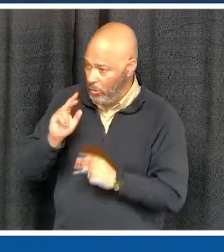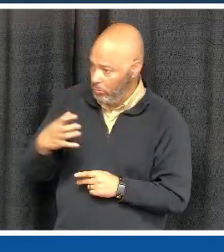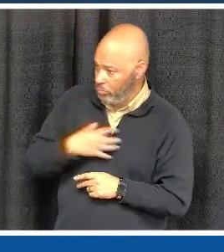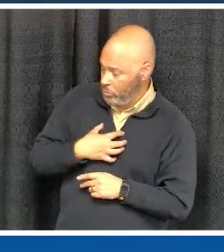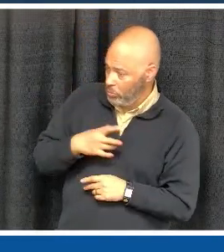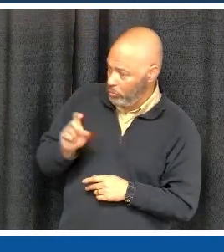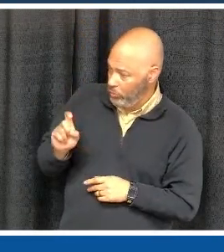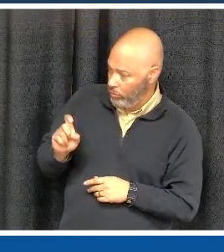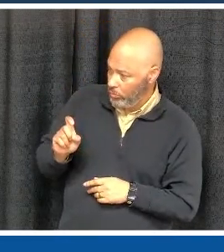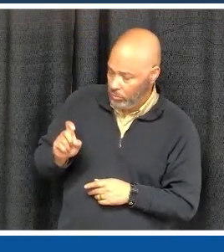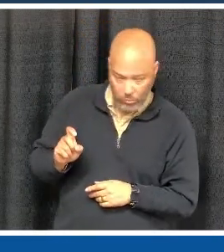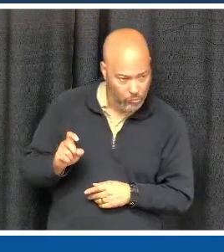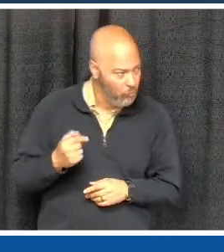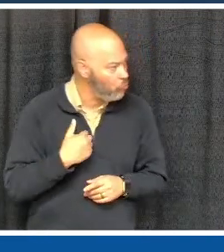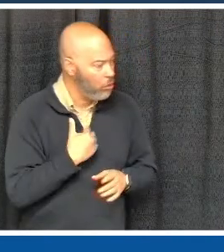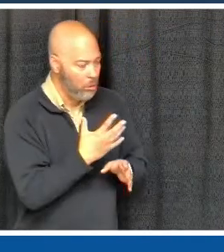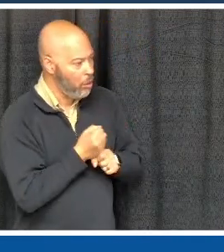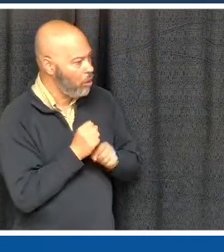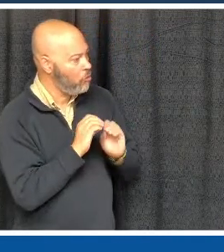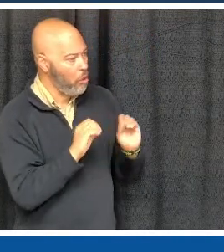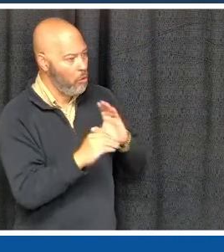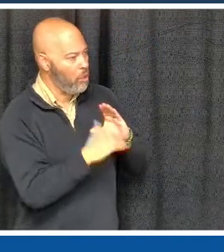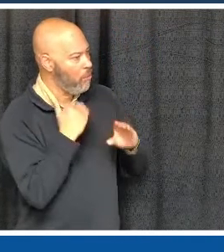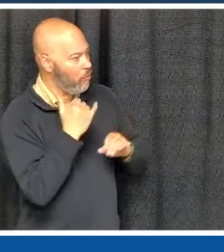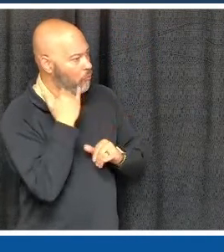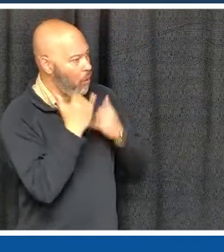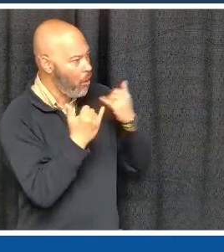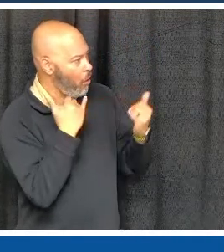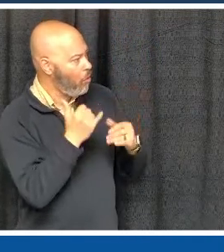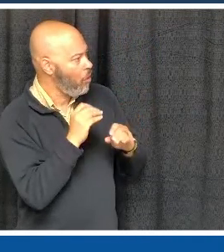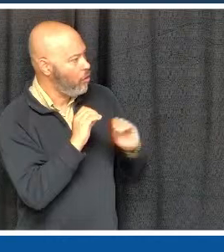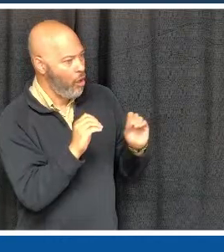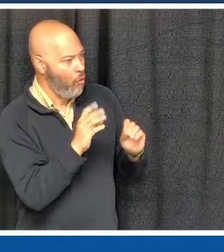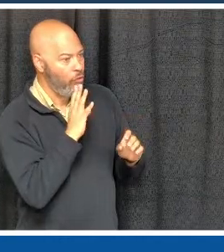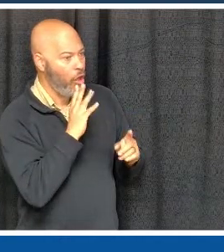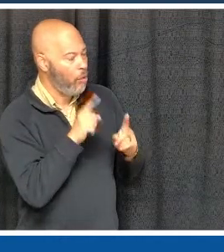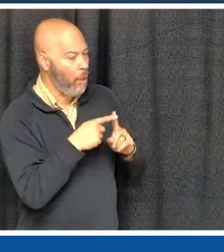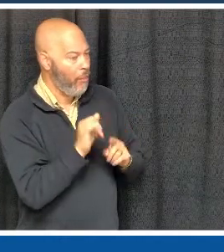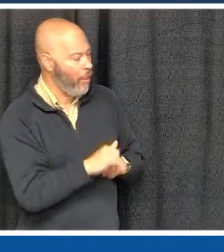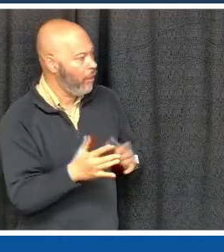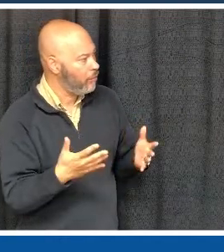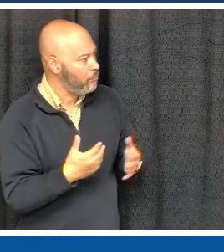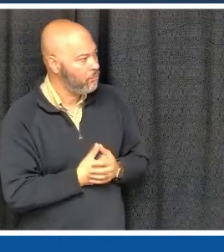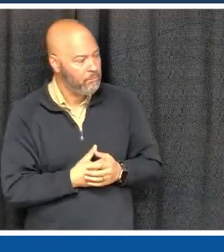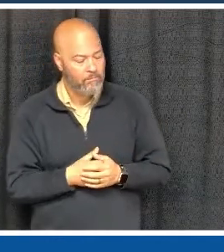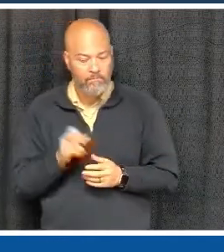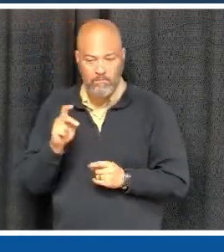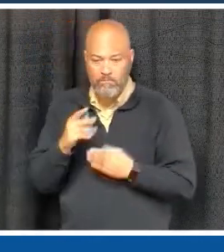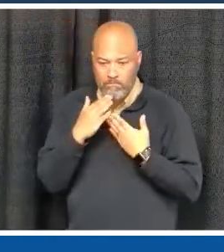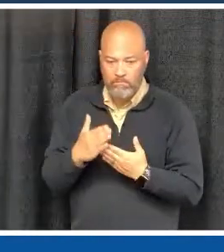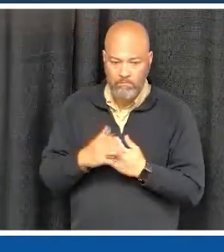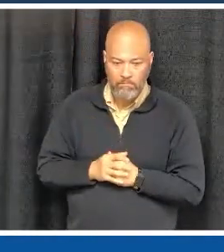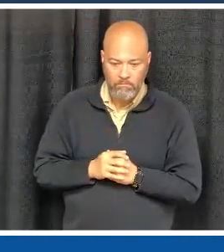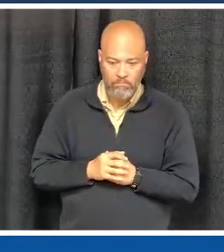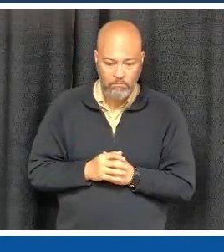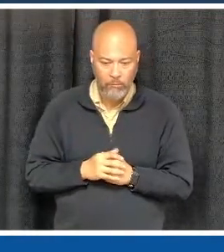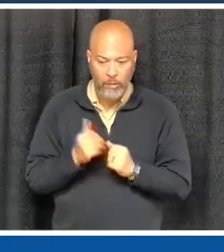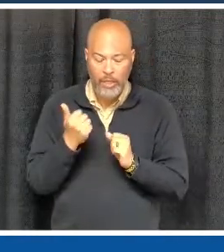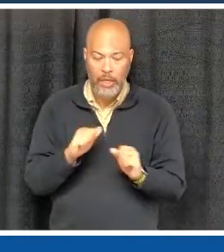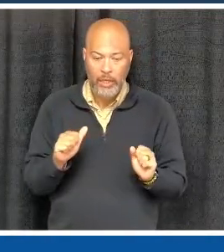residents? We received no emails or phone calls, and no one came to speak on this one. And, thank you. All right,